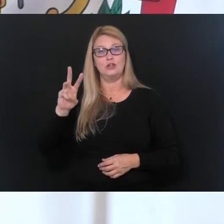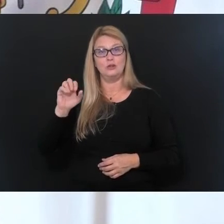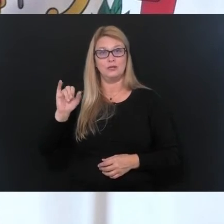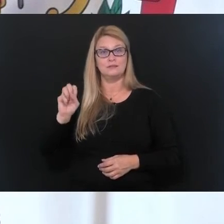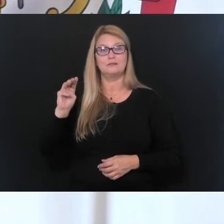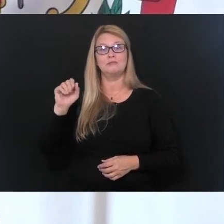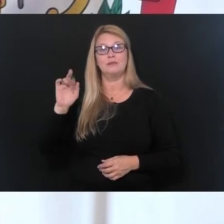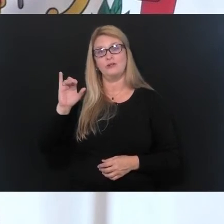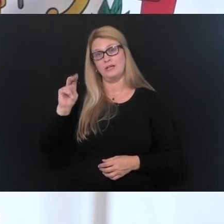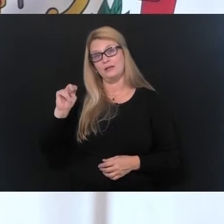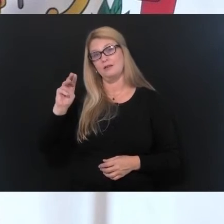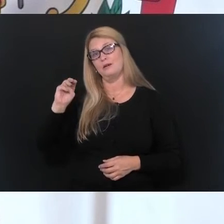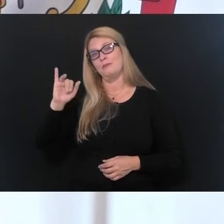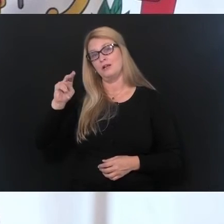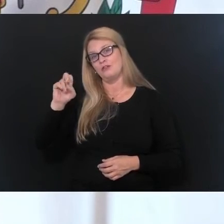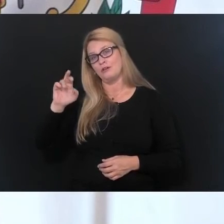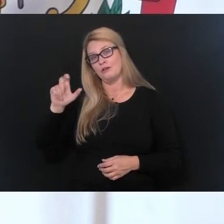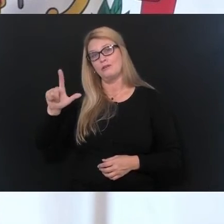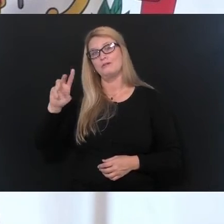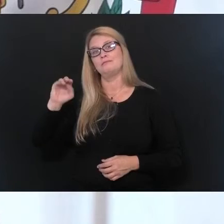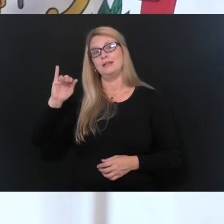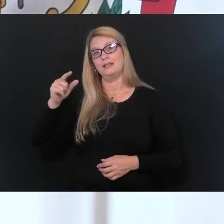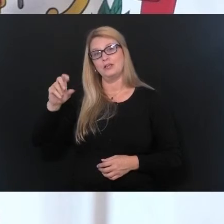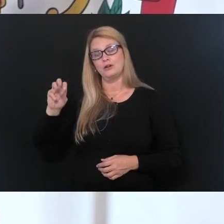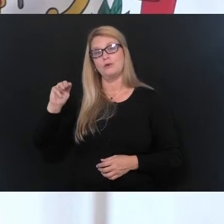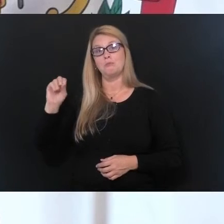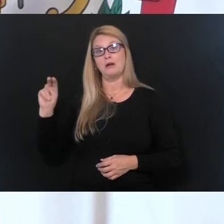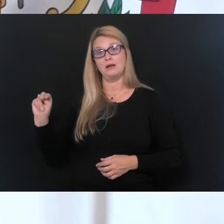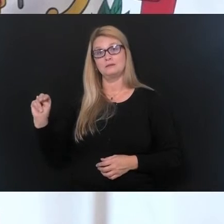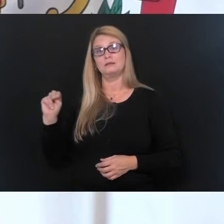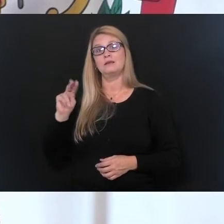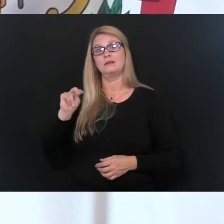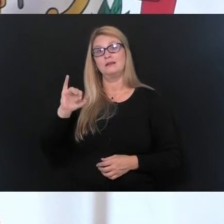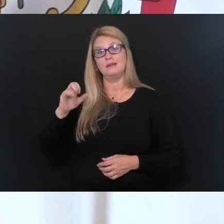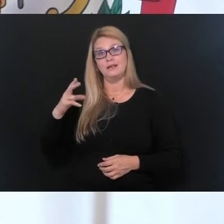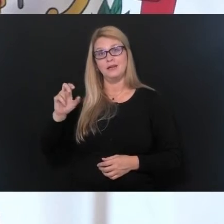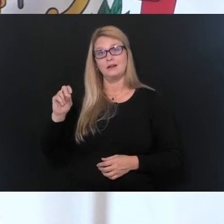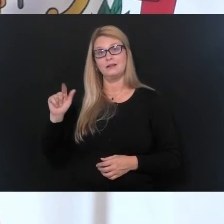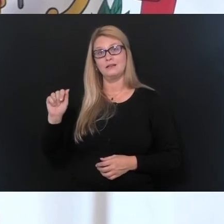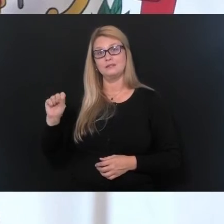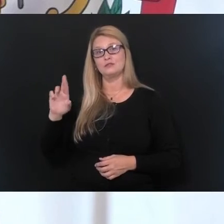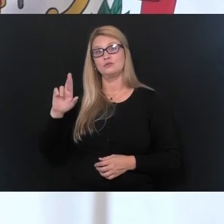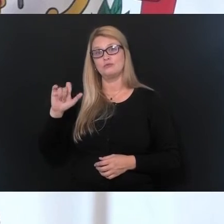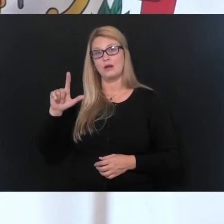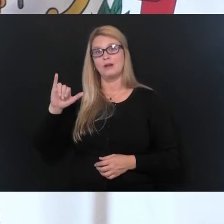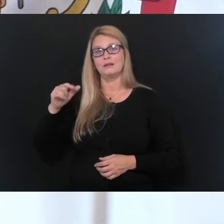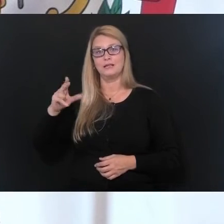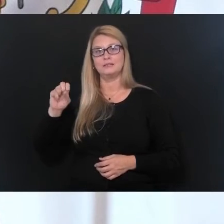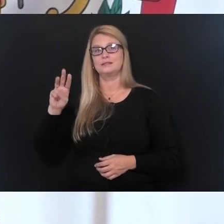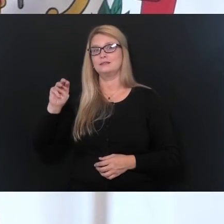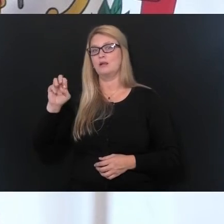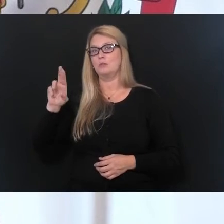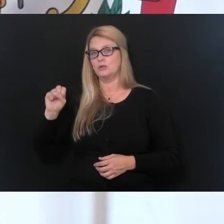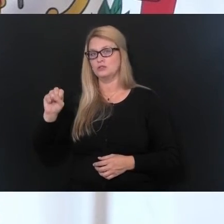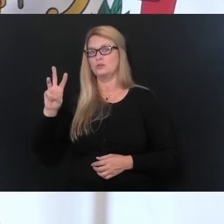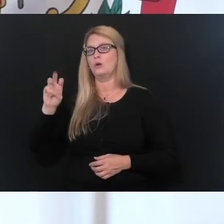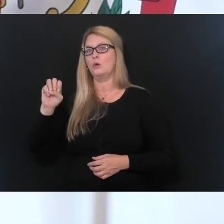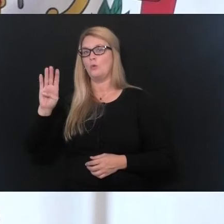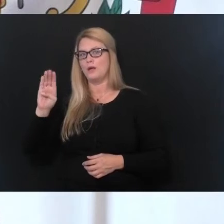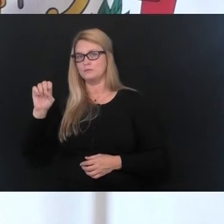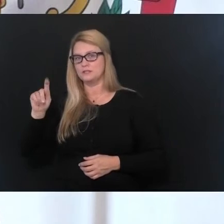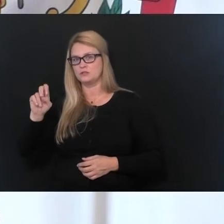Marion, Mineral, Mingo, Monongahela, Nicholas, Raleigh, Summers, Webster, and Wyoming